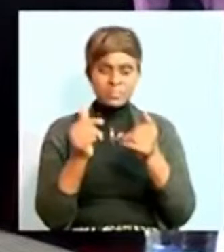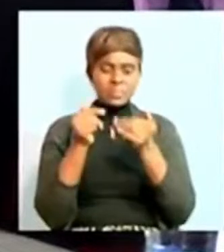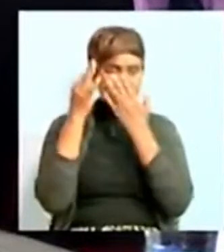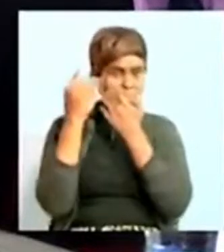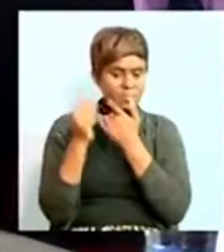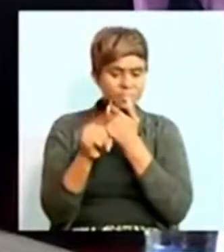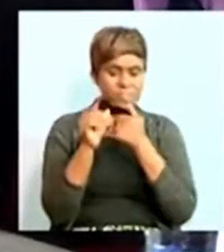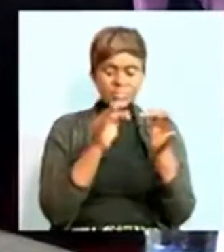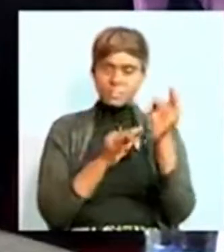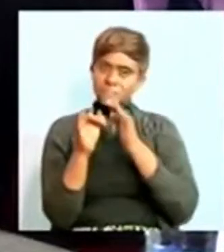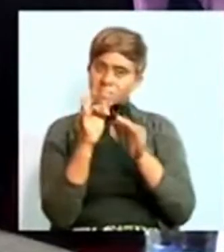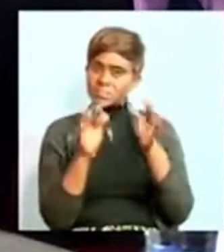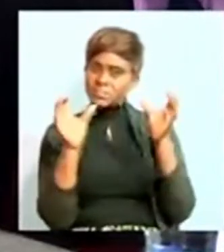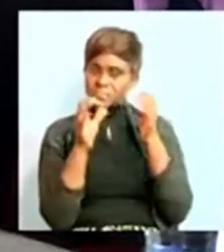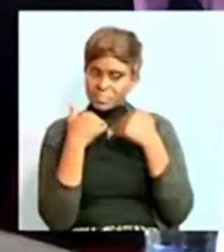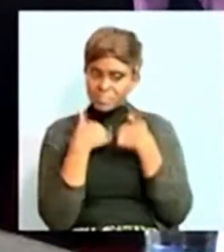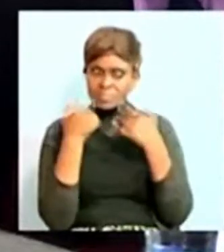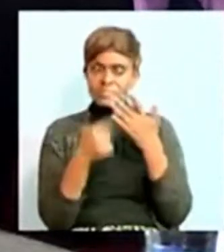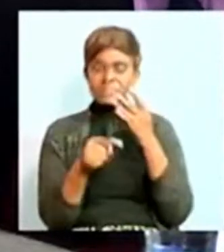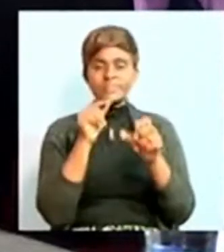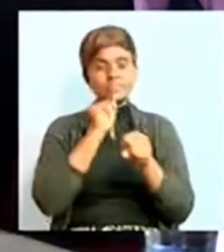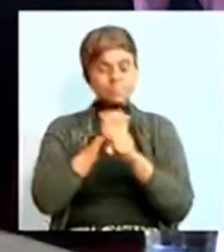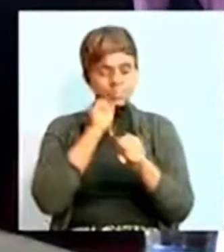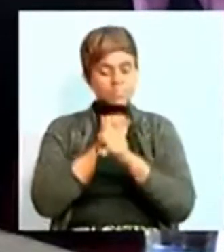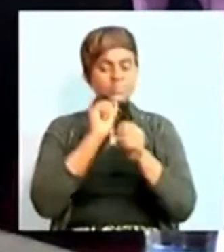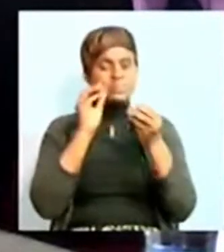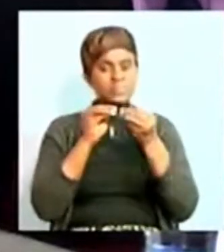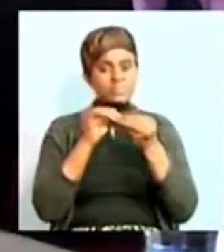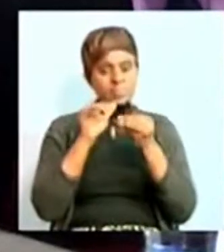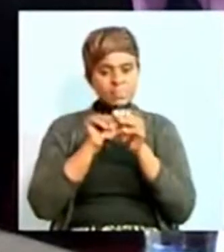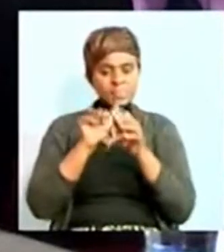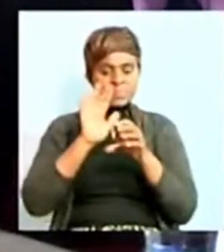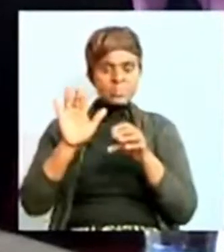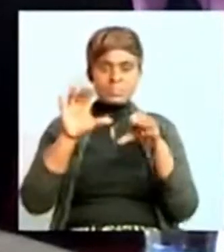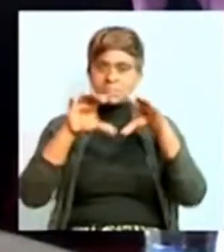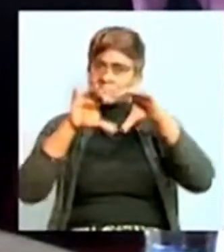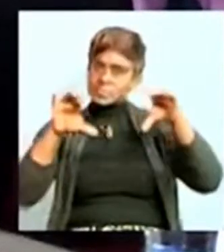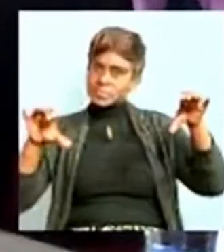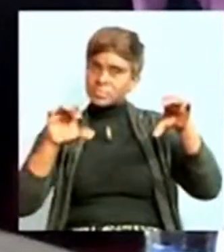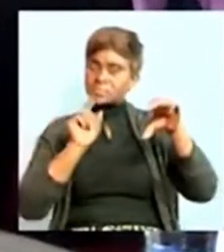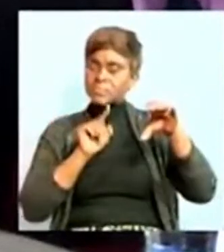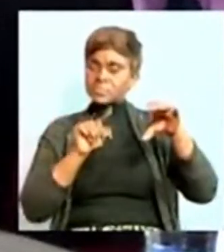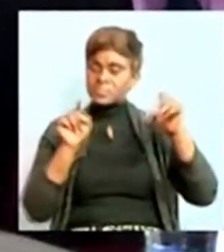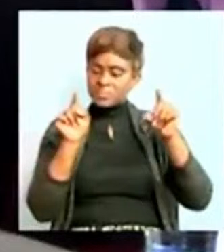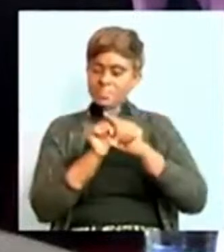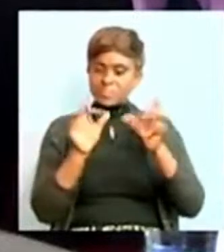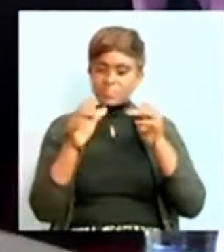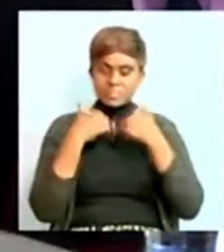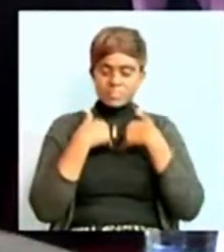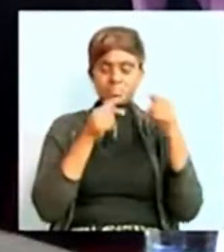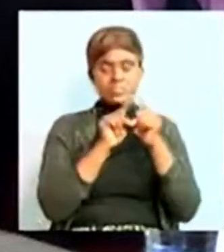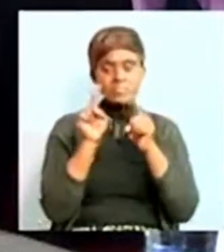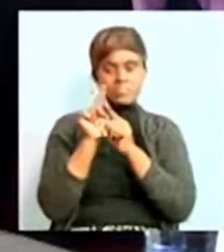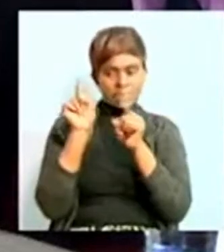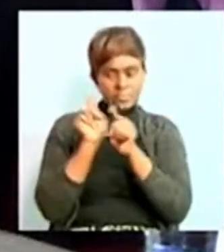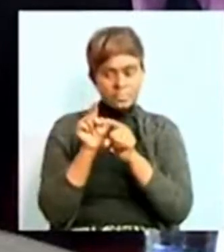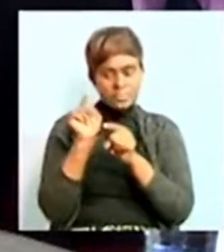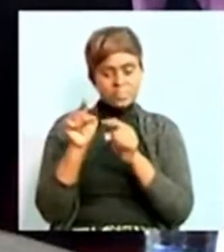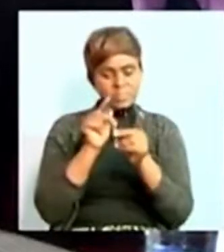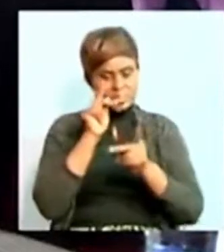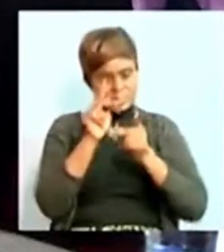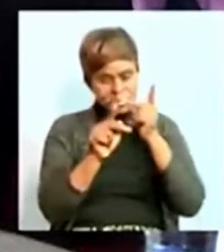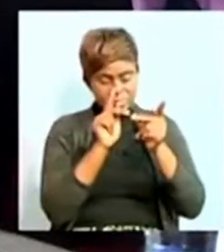state that the council has so far worked on the ablution block And the council is also in the process